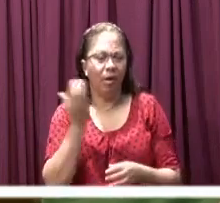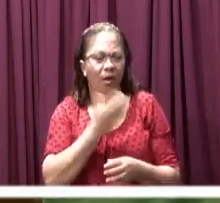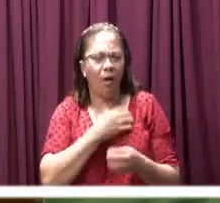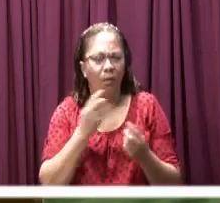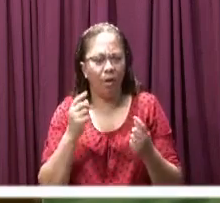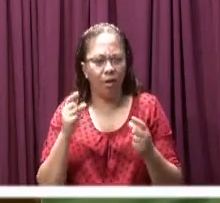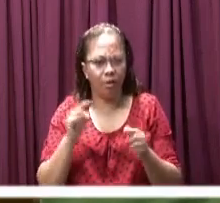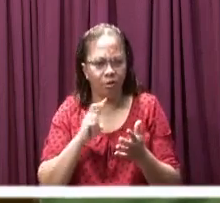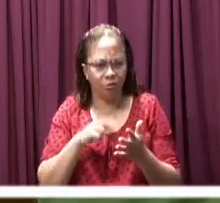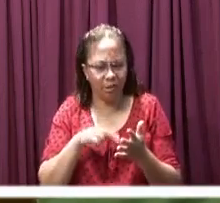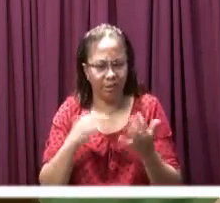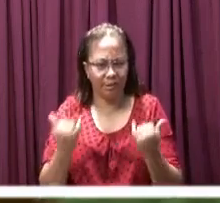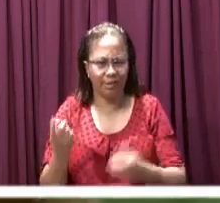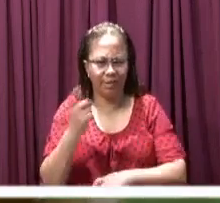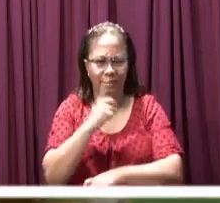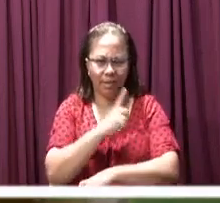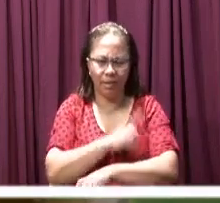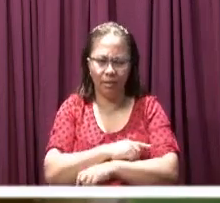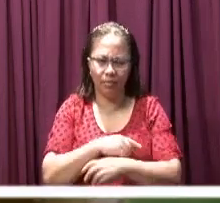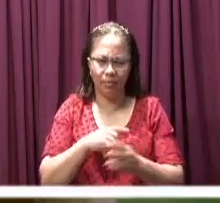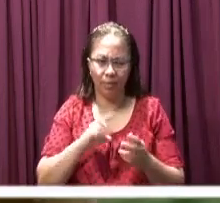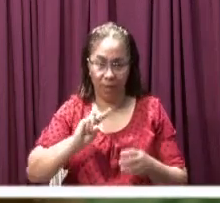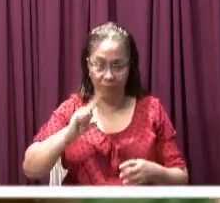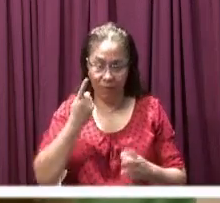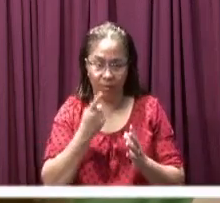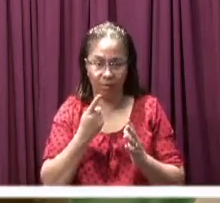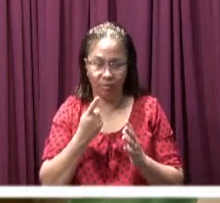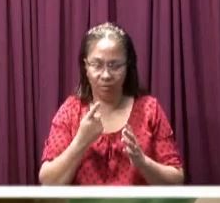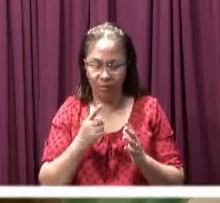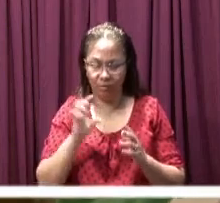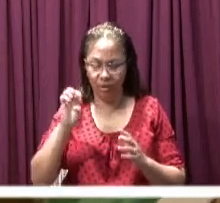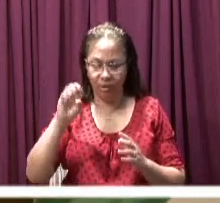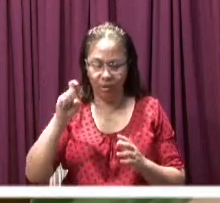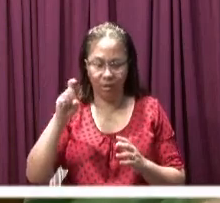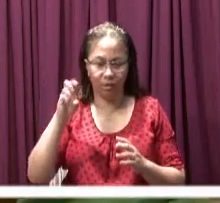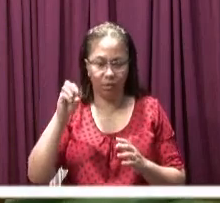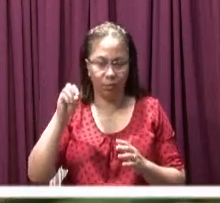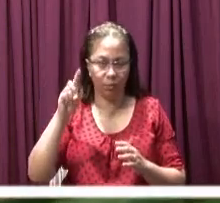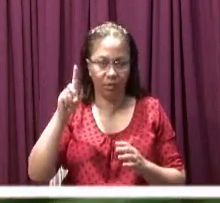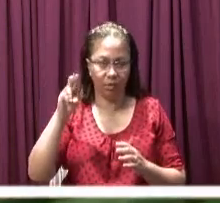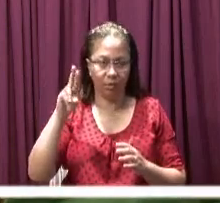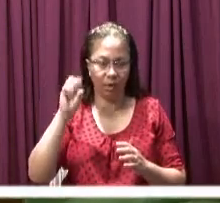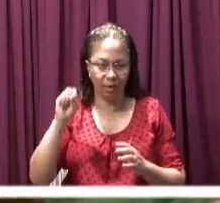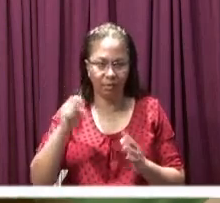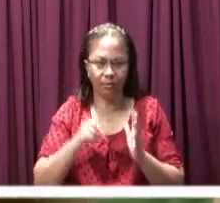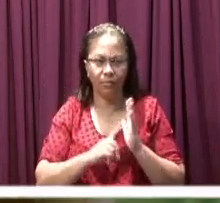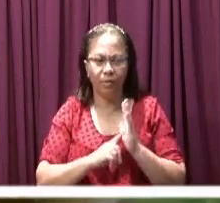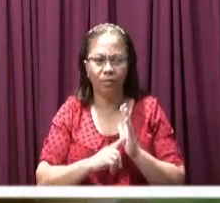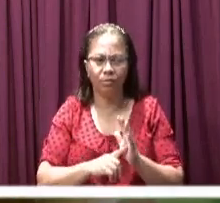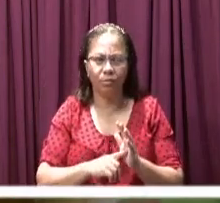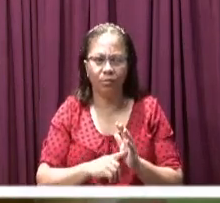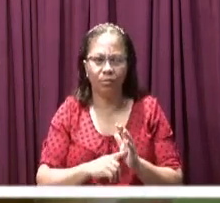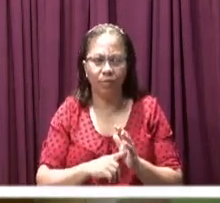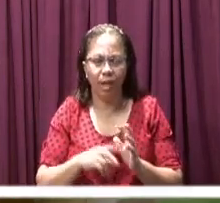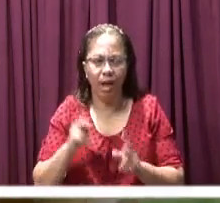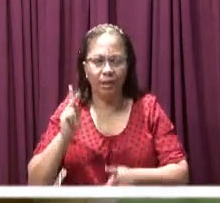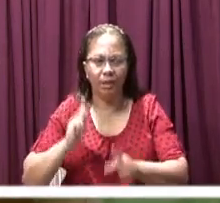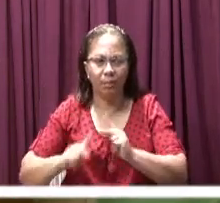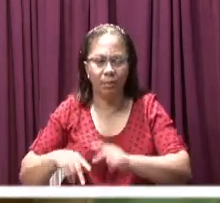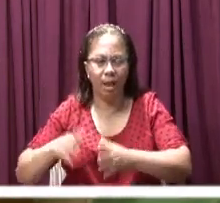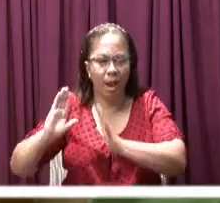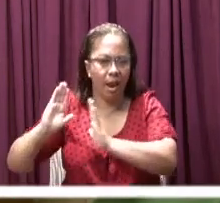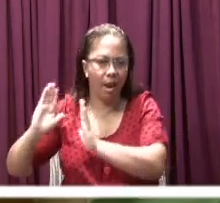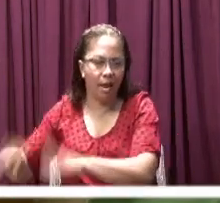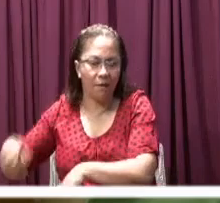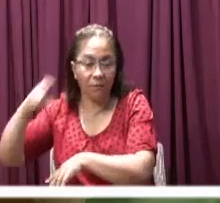is. Our first reading from the book of Exodus: the people have left